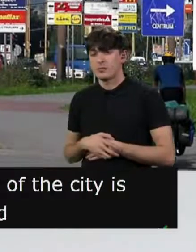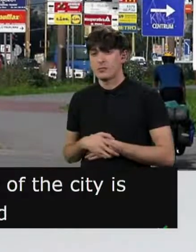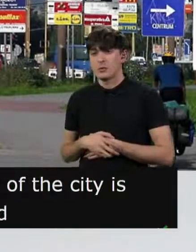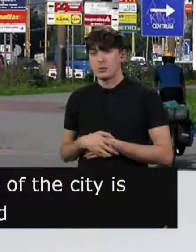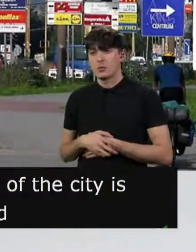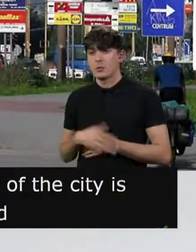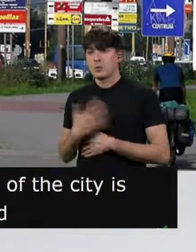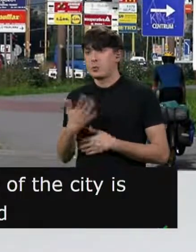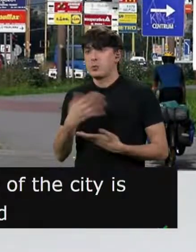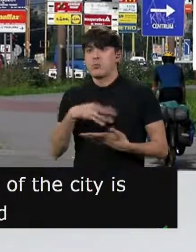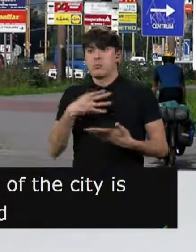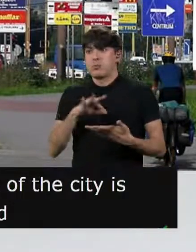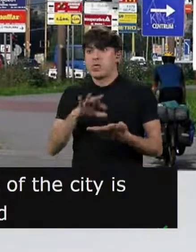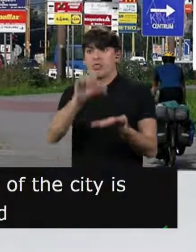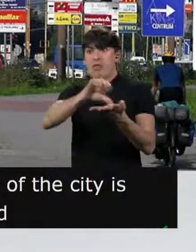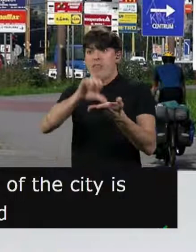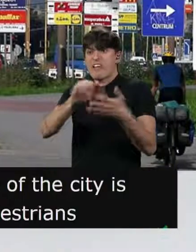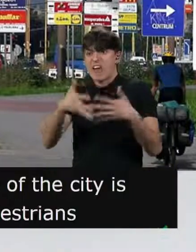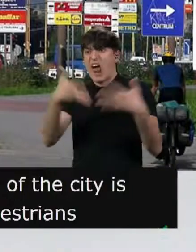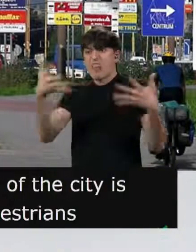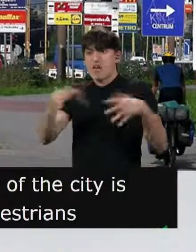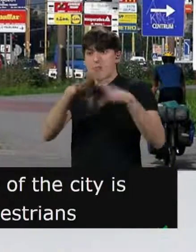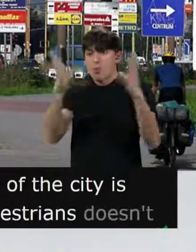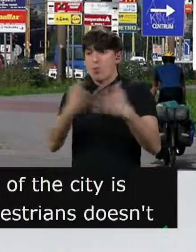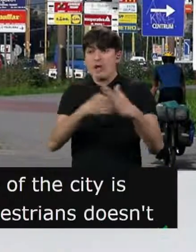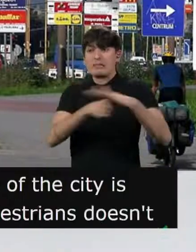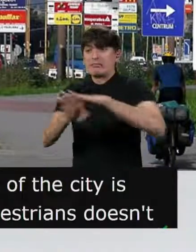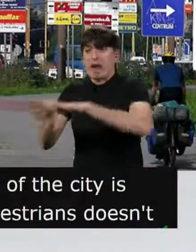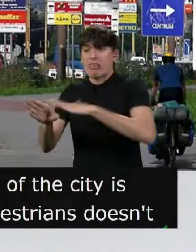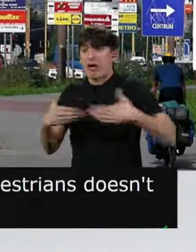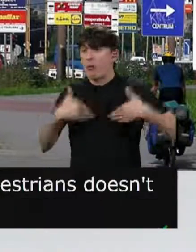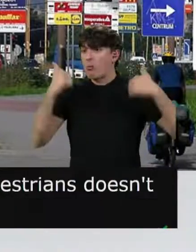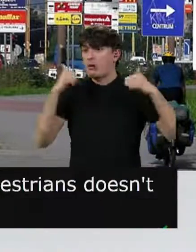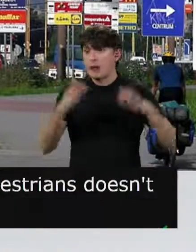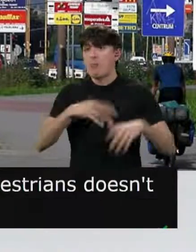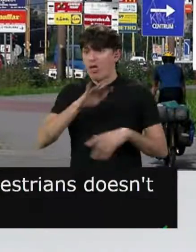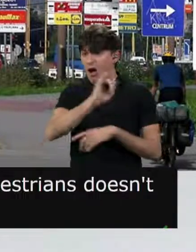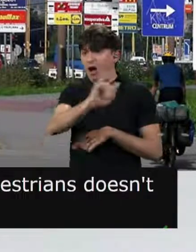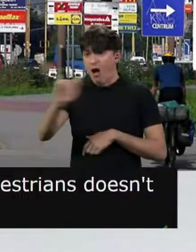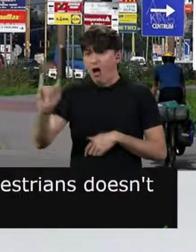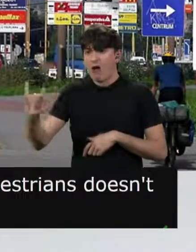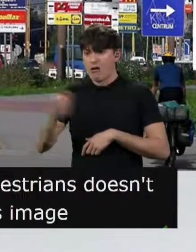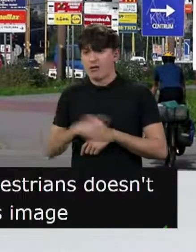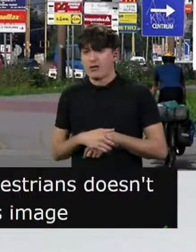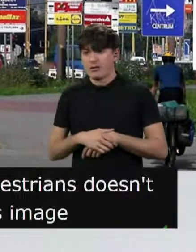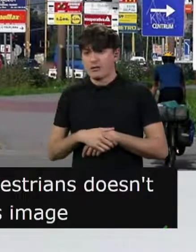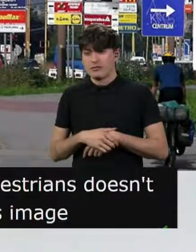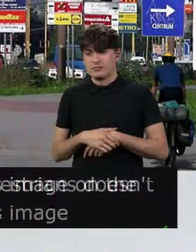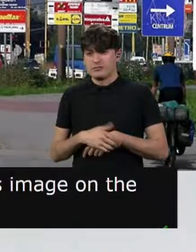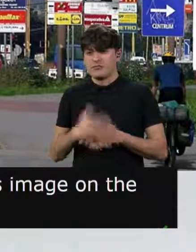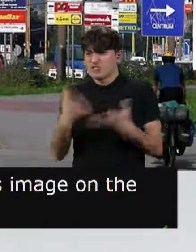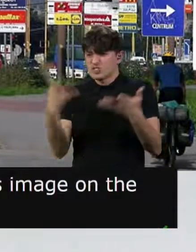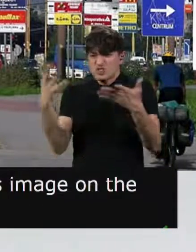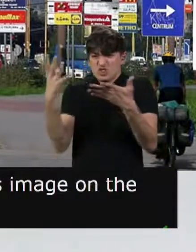image you can see on the screen can be the access to any large city in the world.